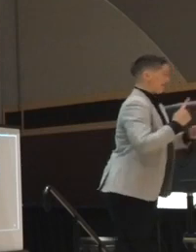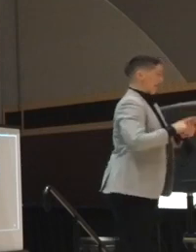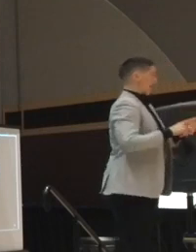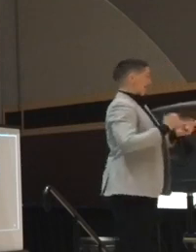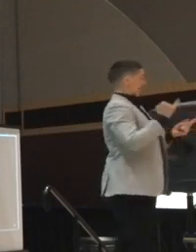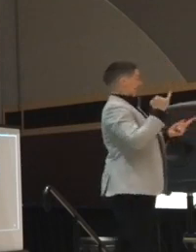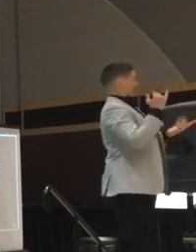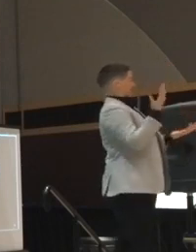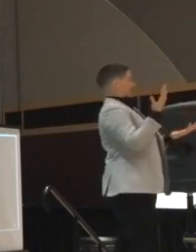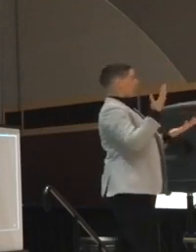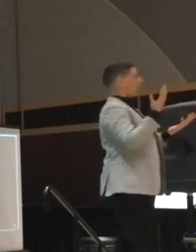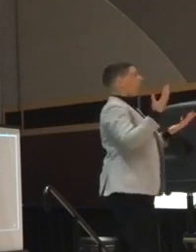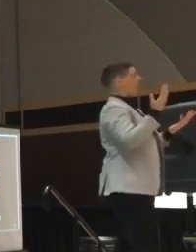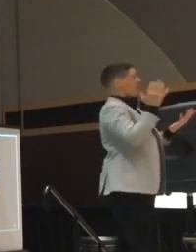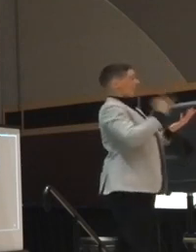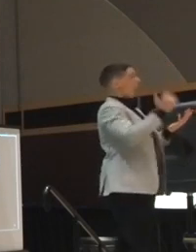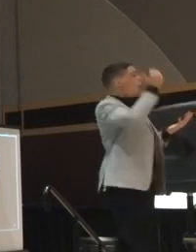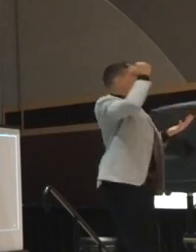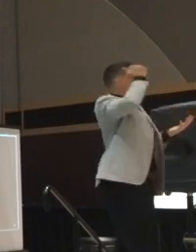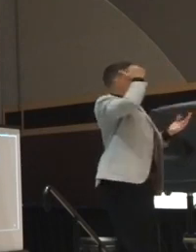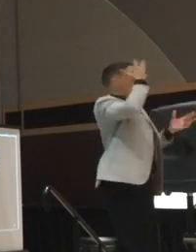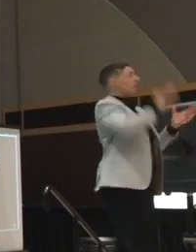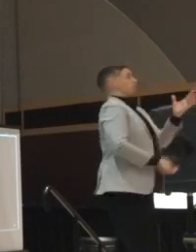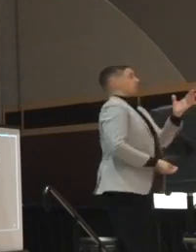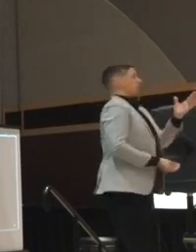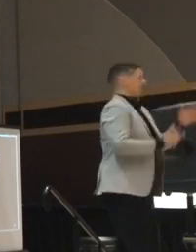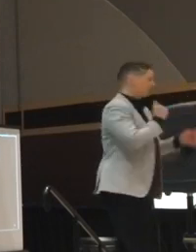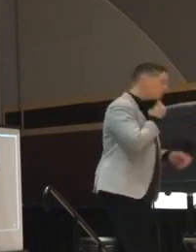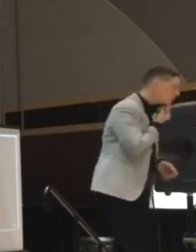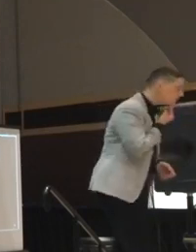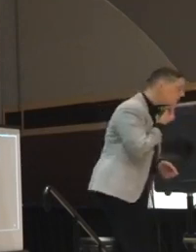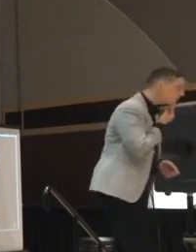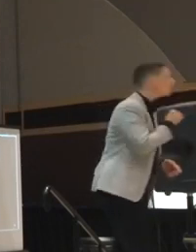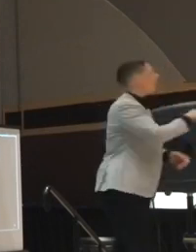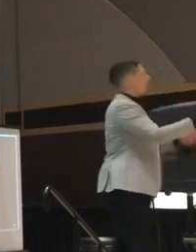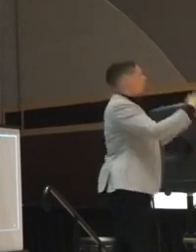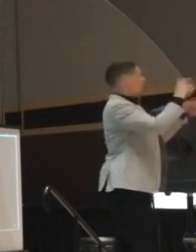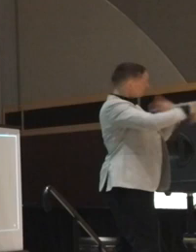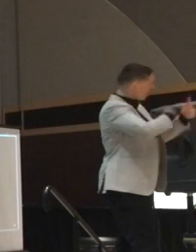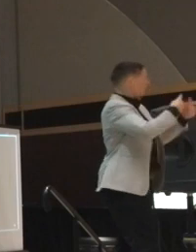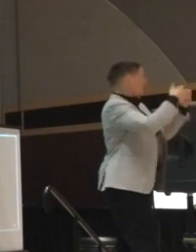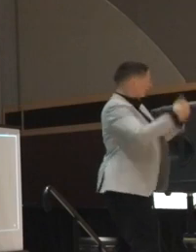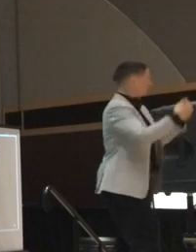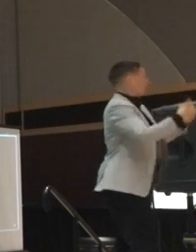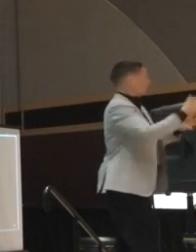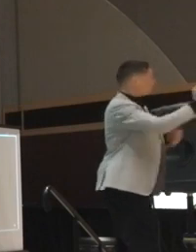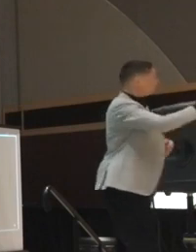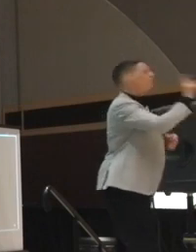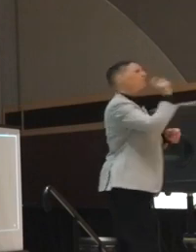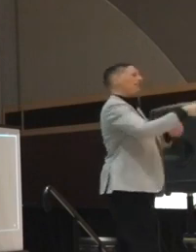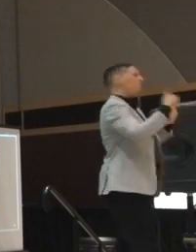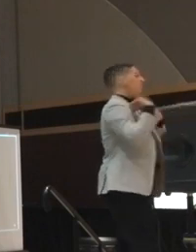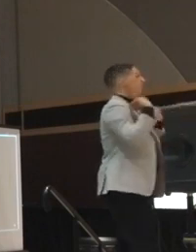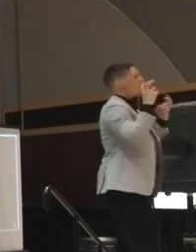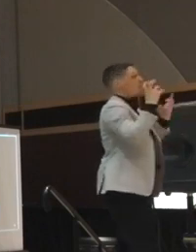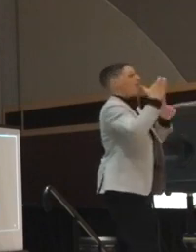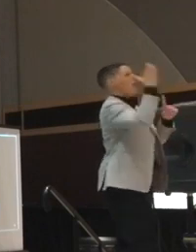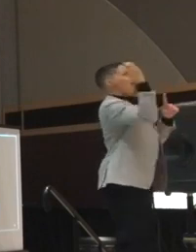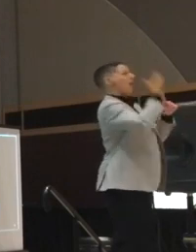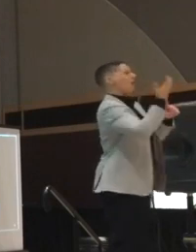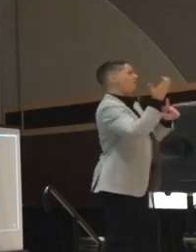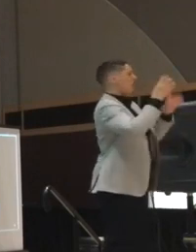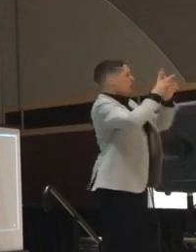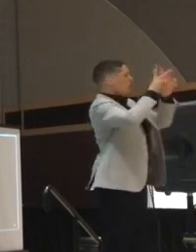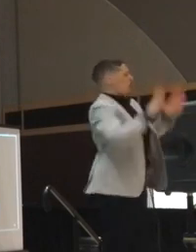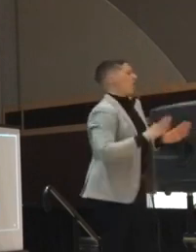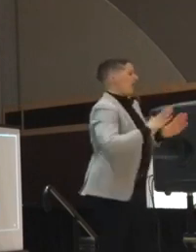serious thing. Well, and you see in other factories too. You have to have like an automated warehouse, conveyors to